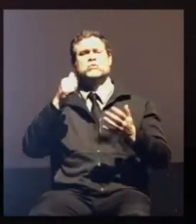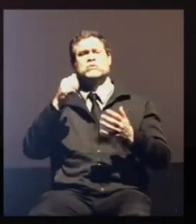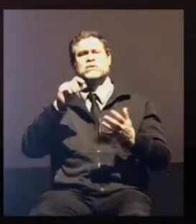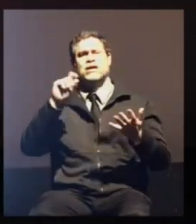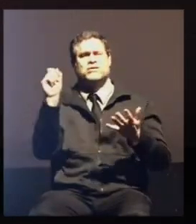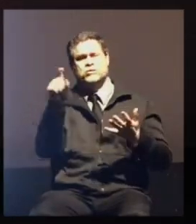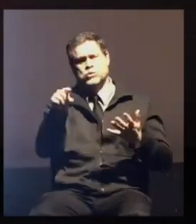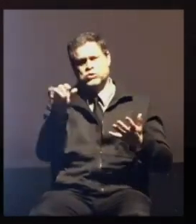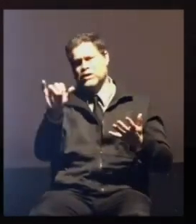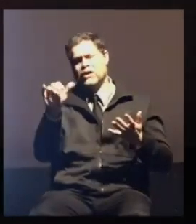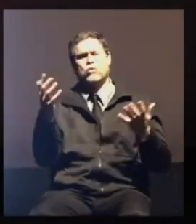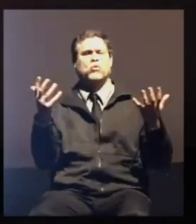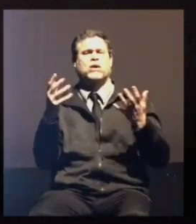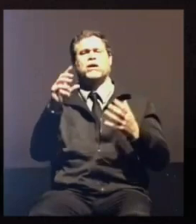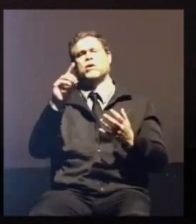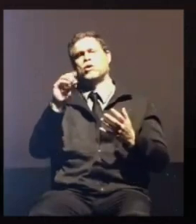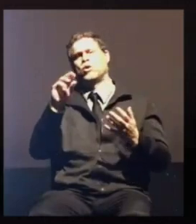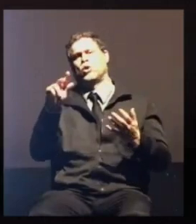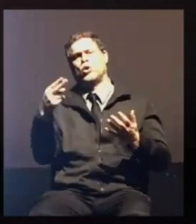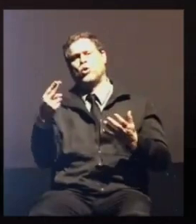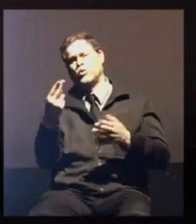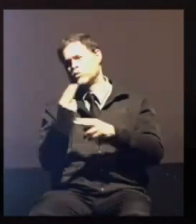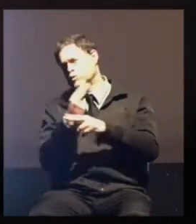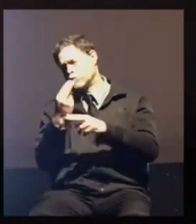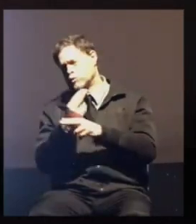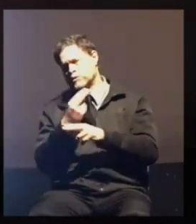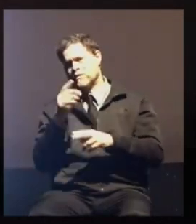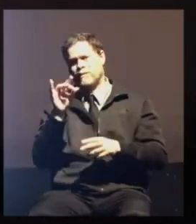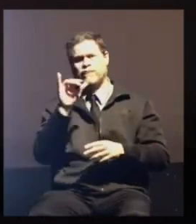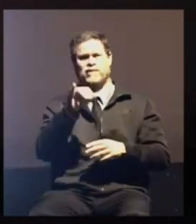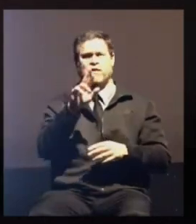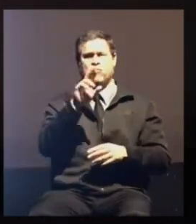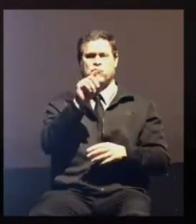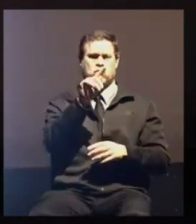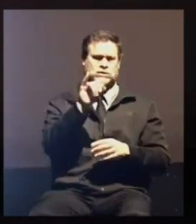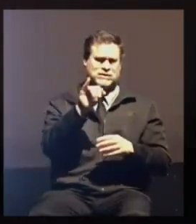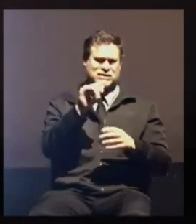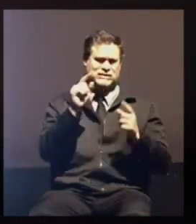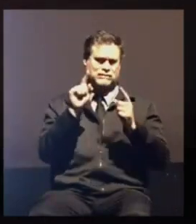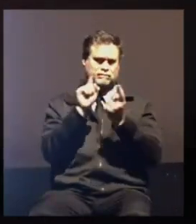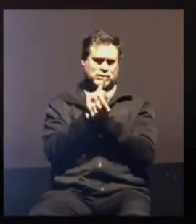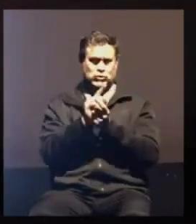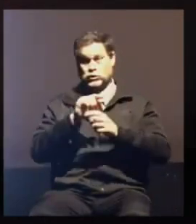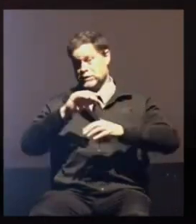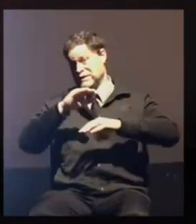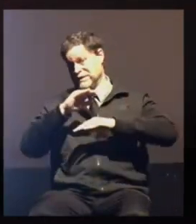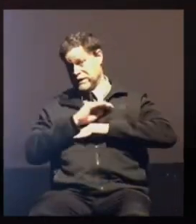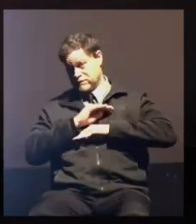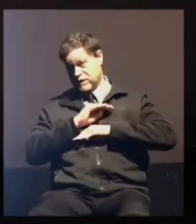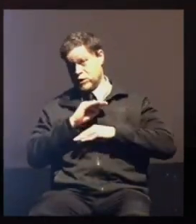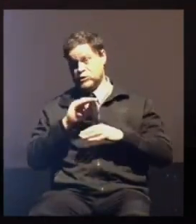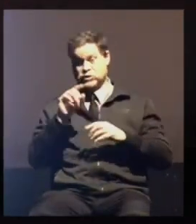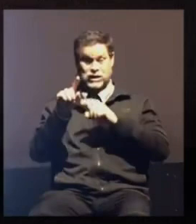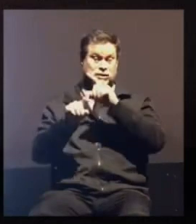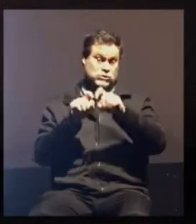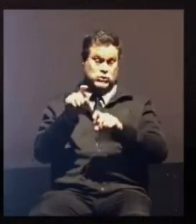as what kind of dough are you using, and did this roti meet your satisfaction, and things like that, right? And so